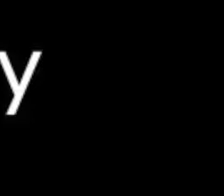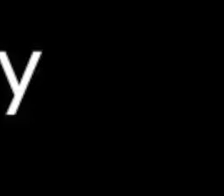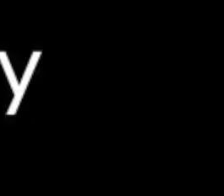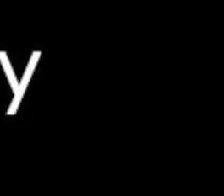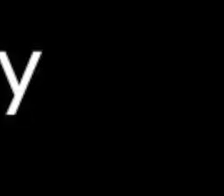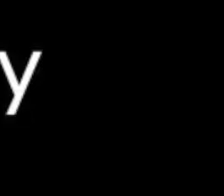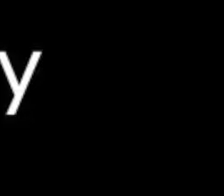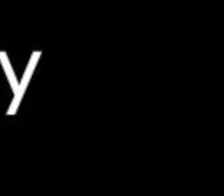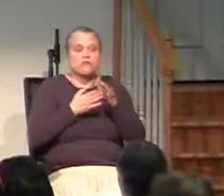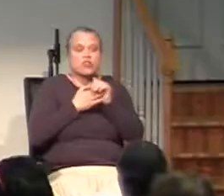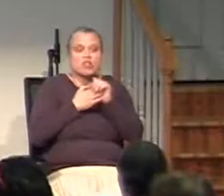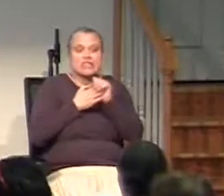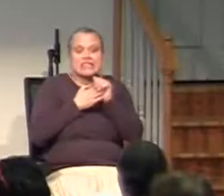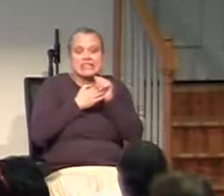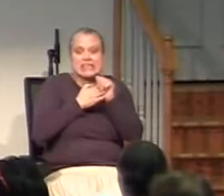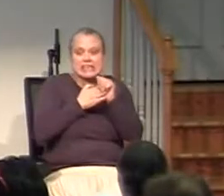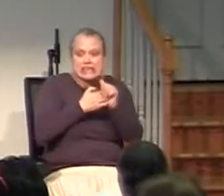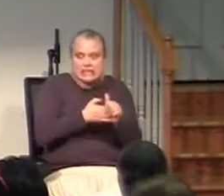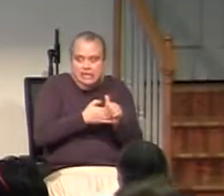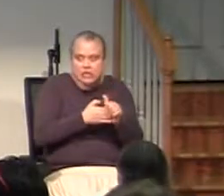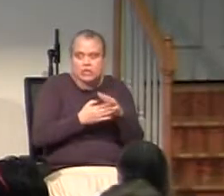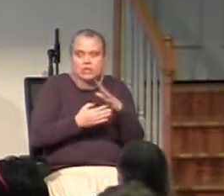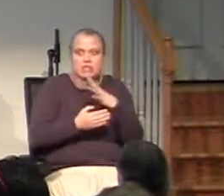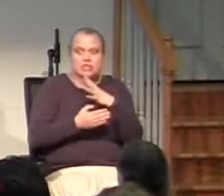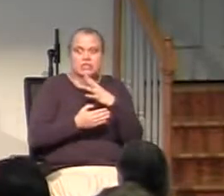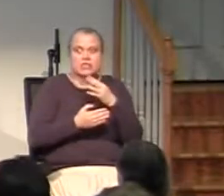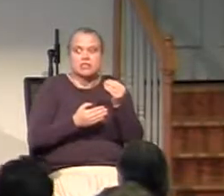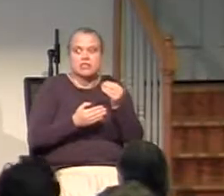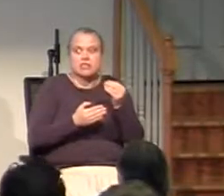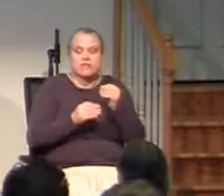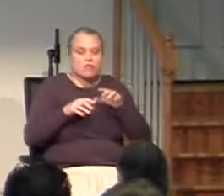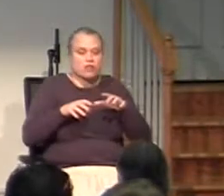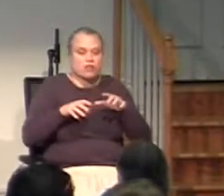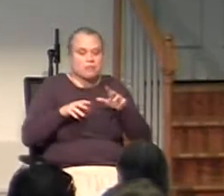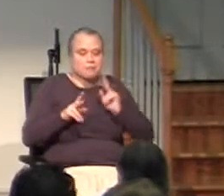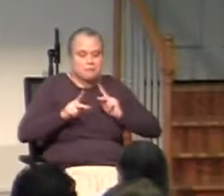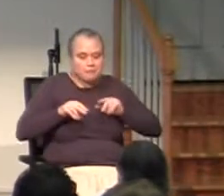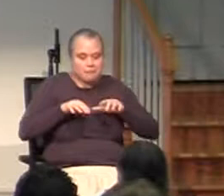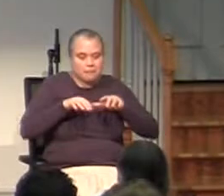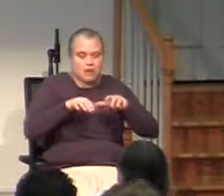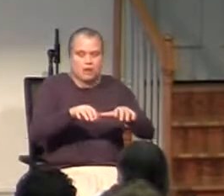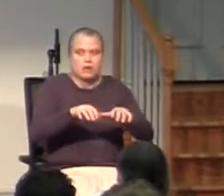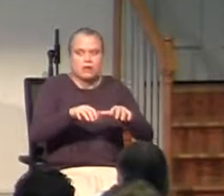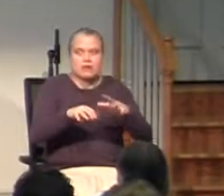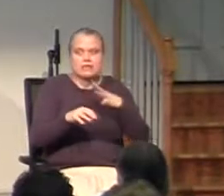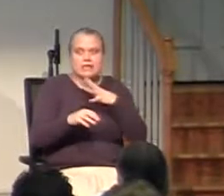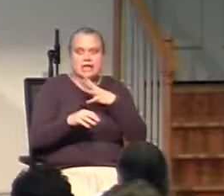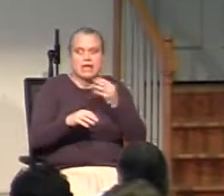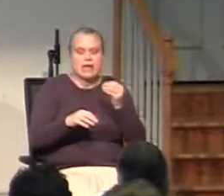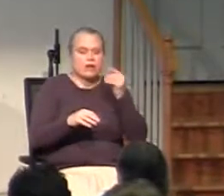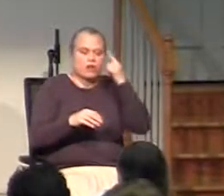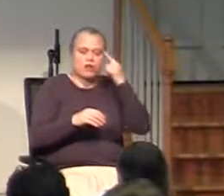for individuals that would come with a lamb. Now,